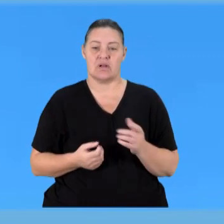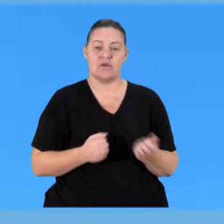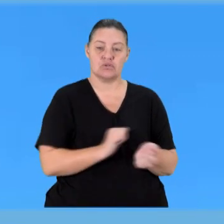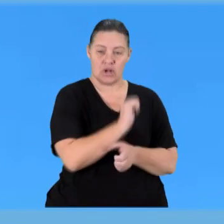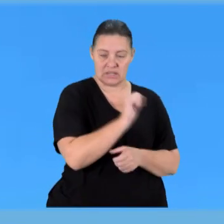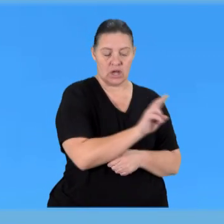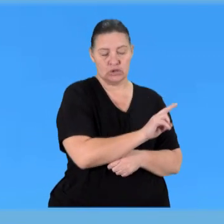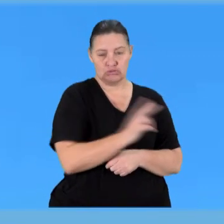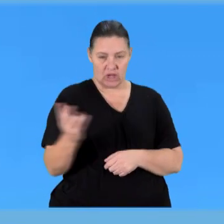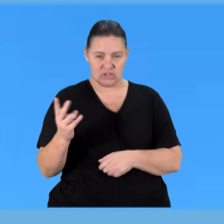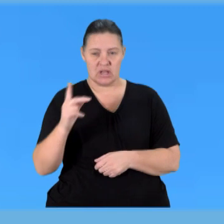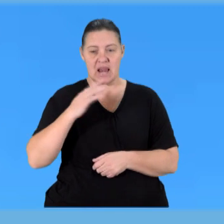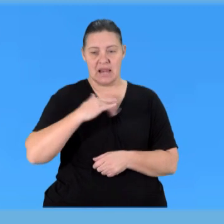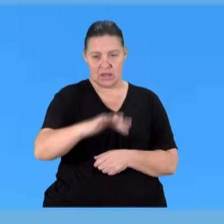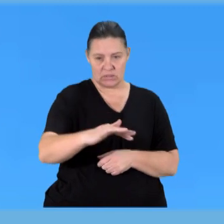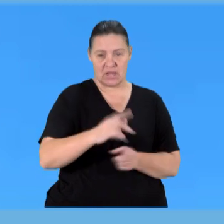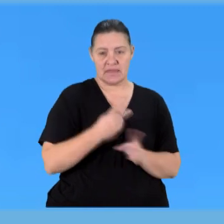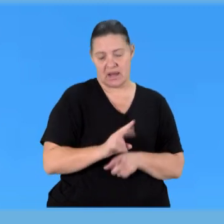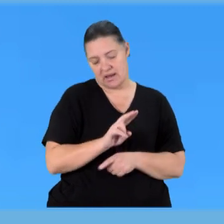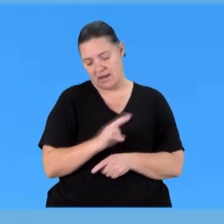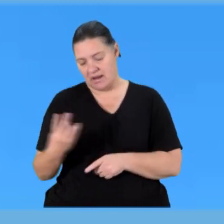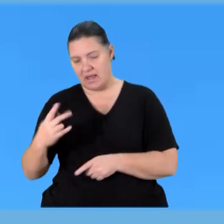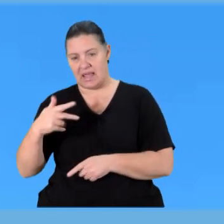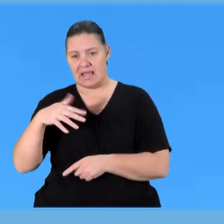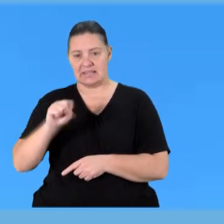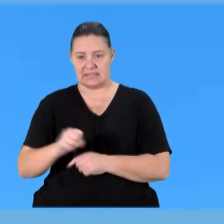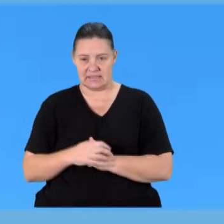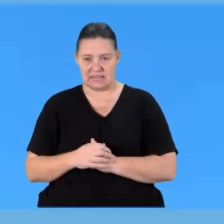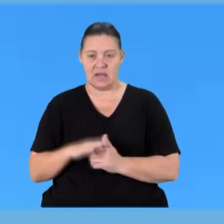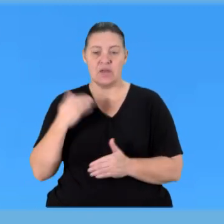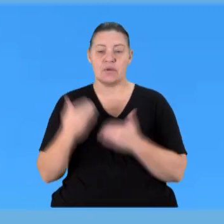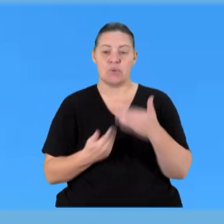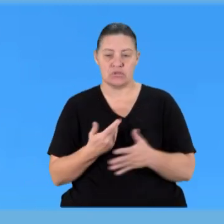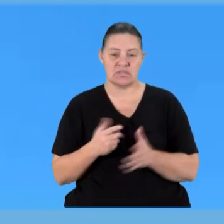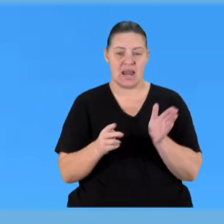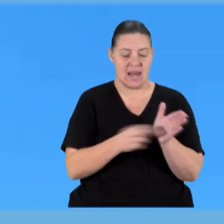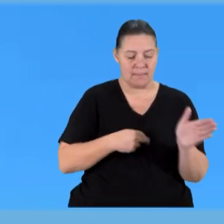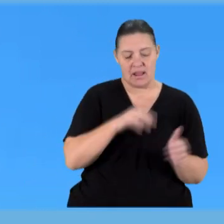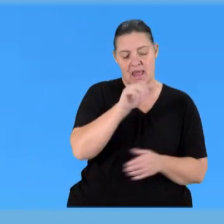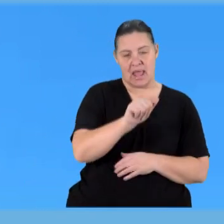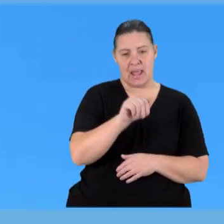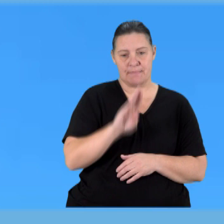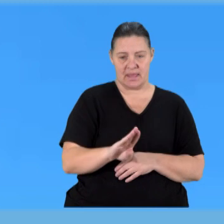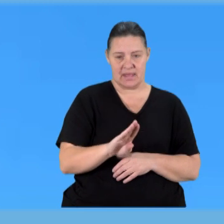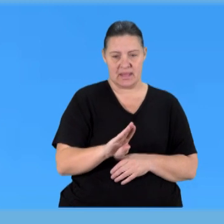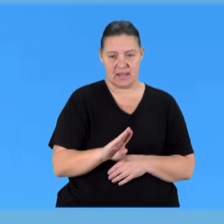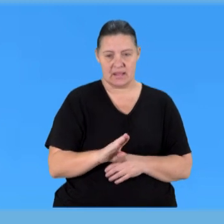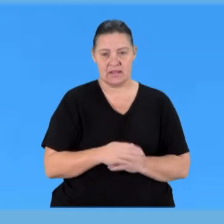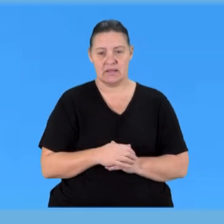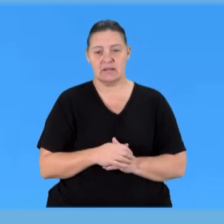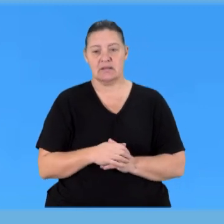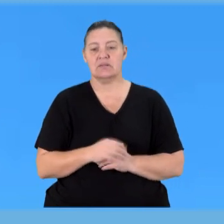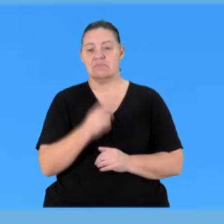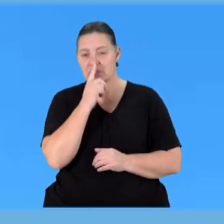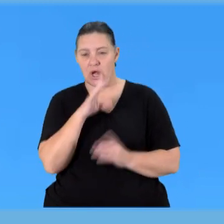given a solid changing into a liquid, and then from there changing into a gas. And then the processes are labeled as A and B. So